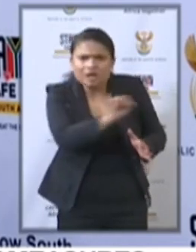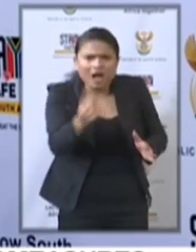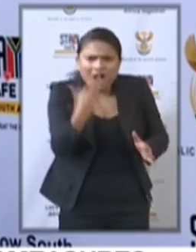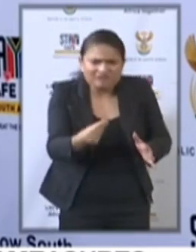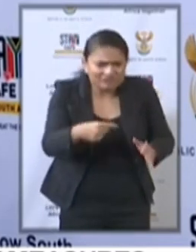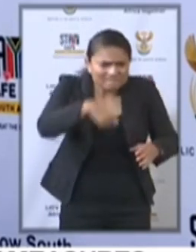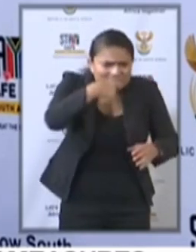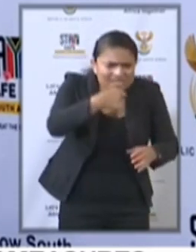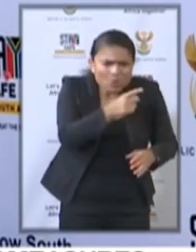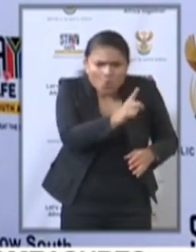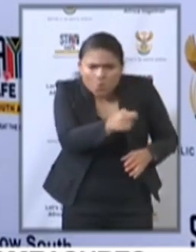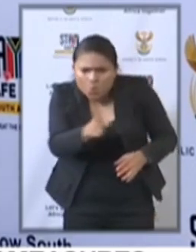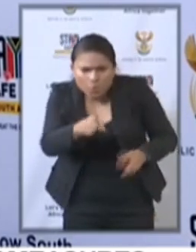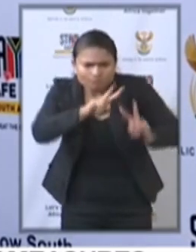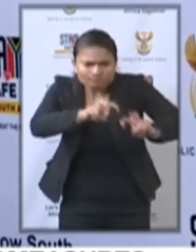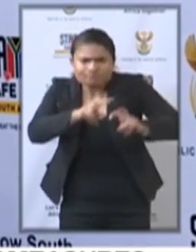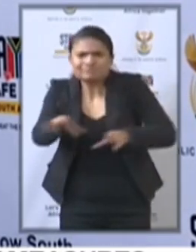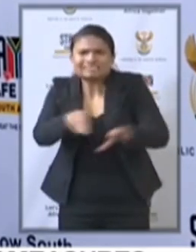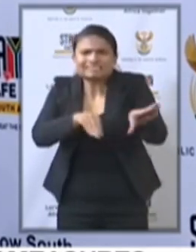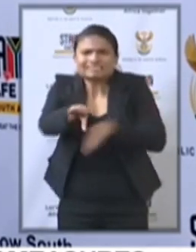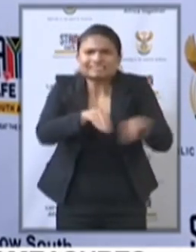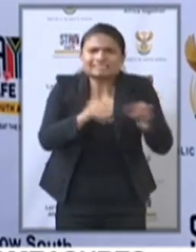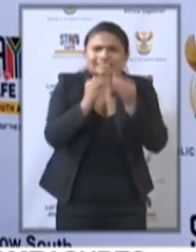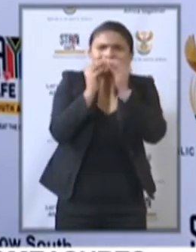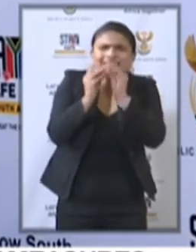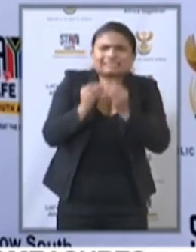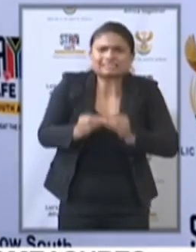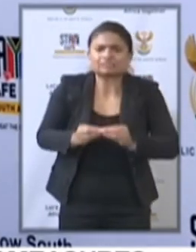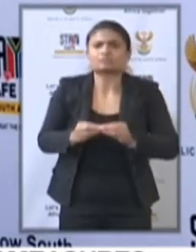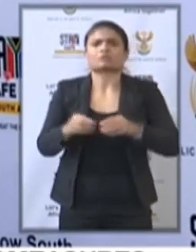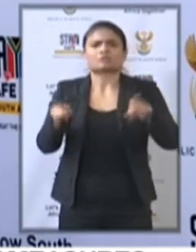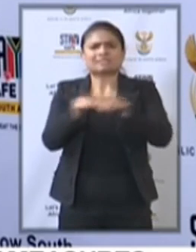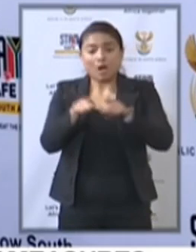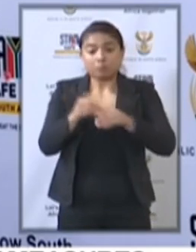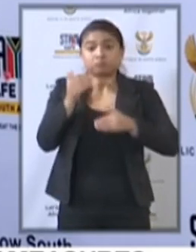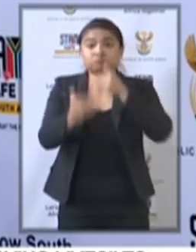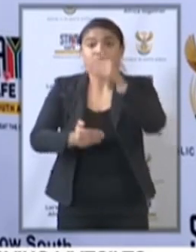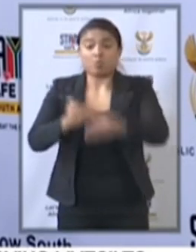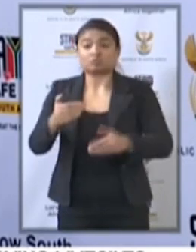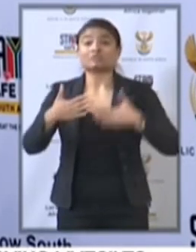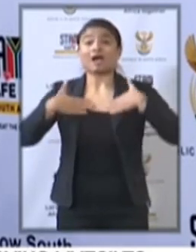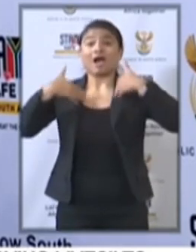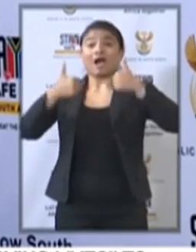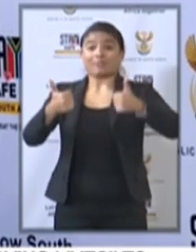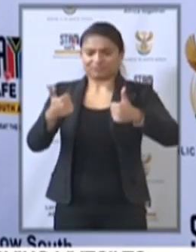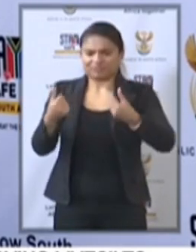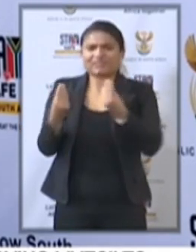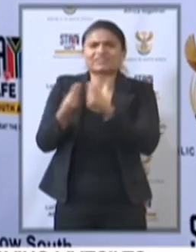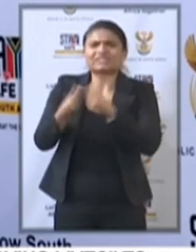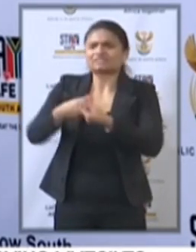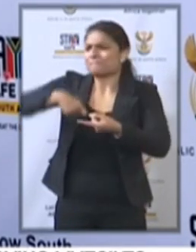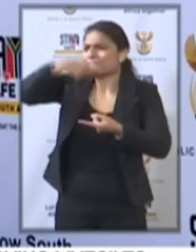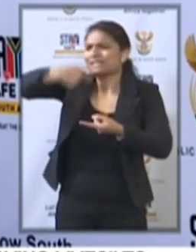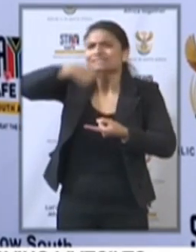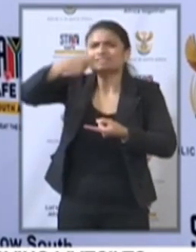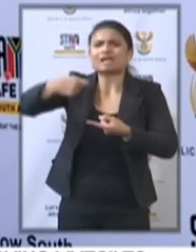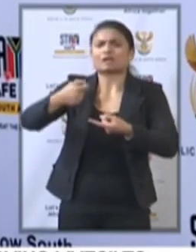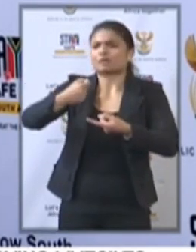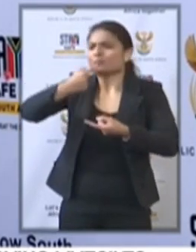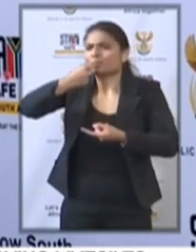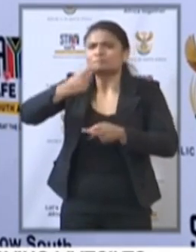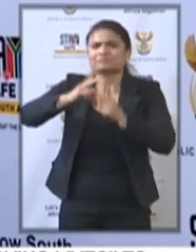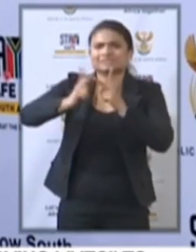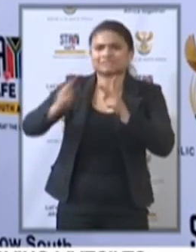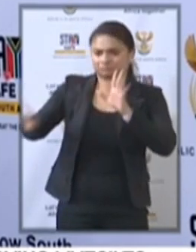research. Processes are also underway at the South African Health Products Authority for establishment of dedicated structures